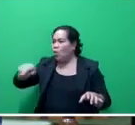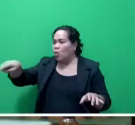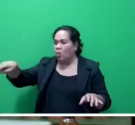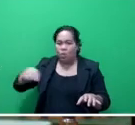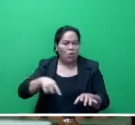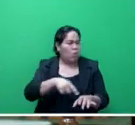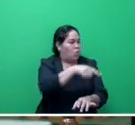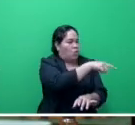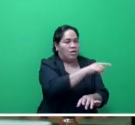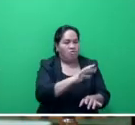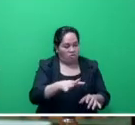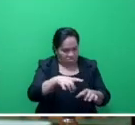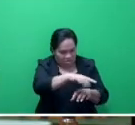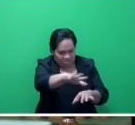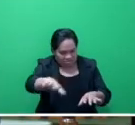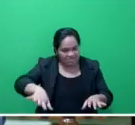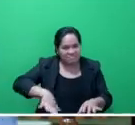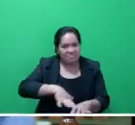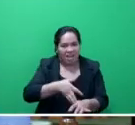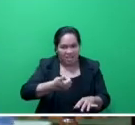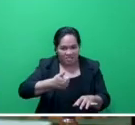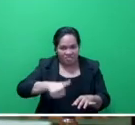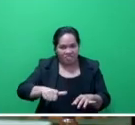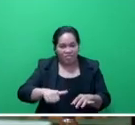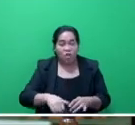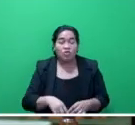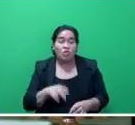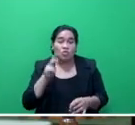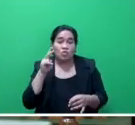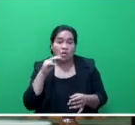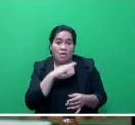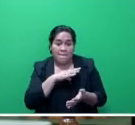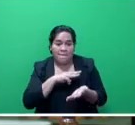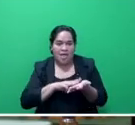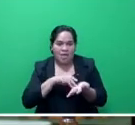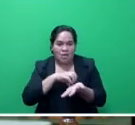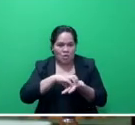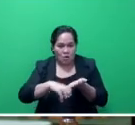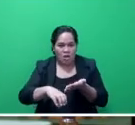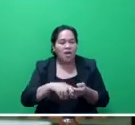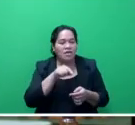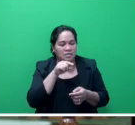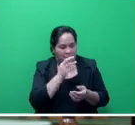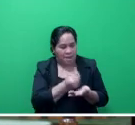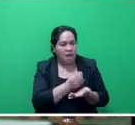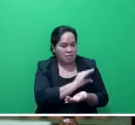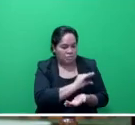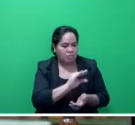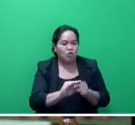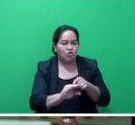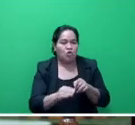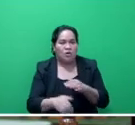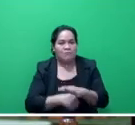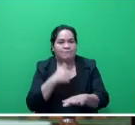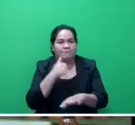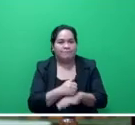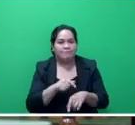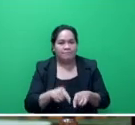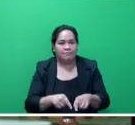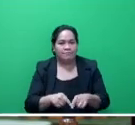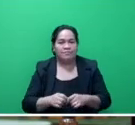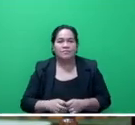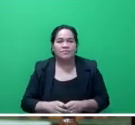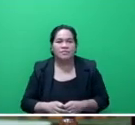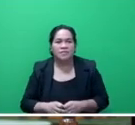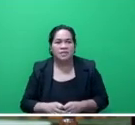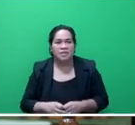million has been made in this respect. Mr. Speaker, sir, as we said, we needed more eggs in our economic basket. That